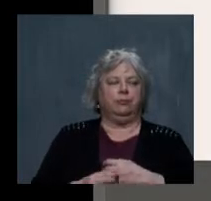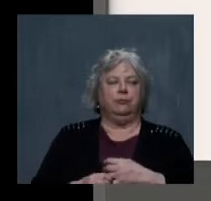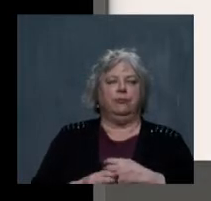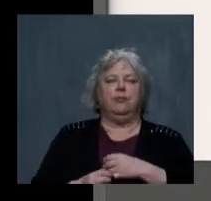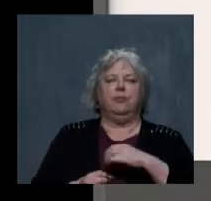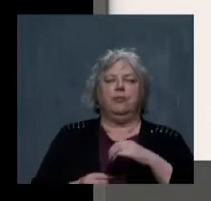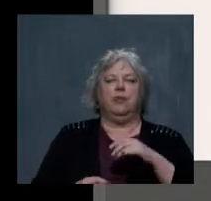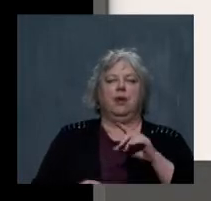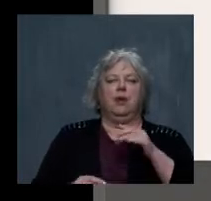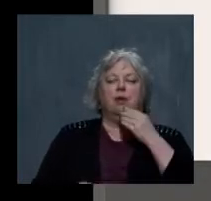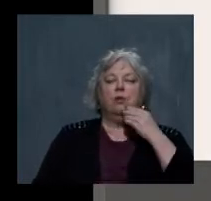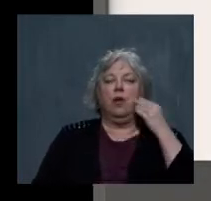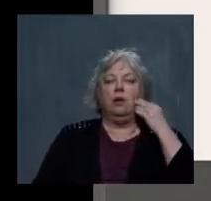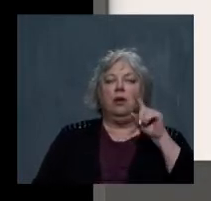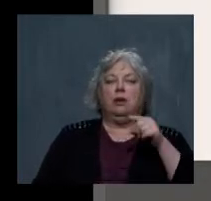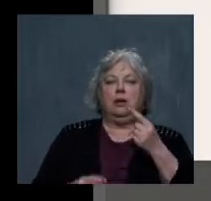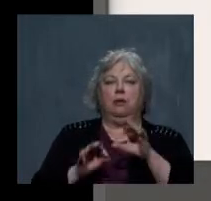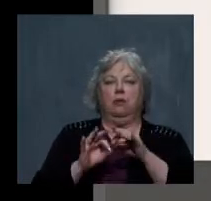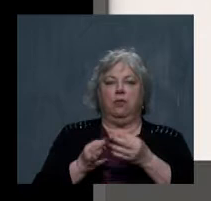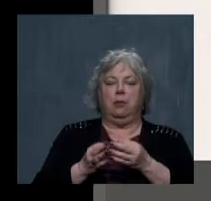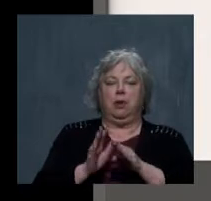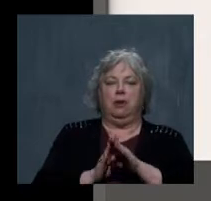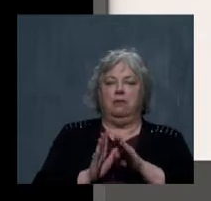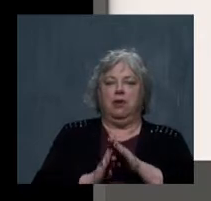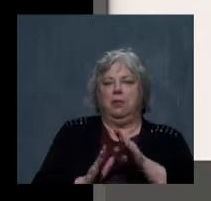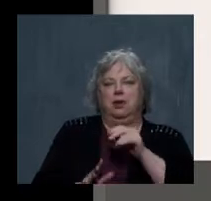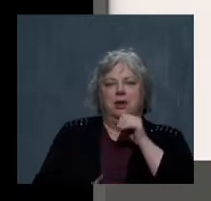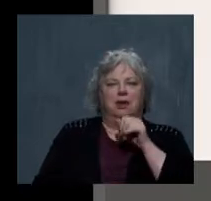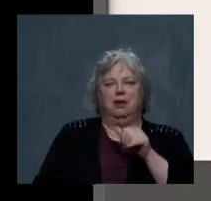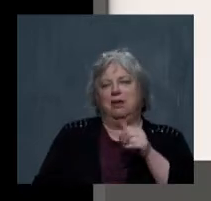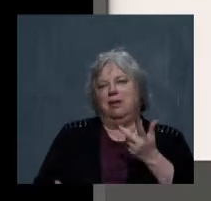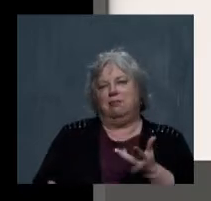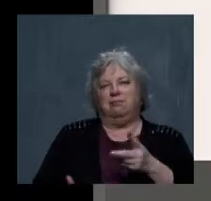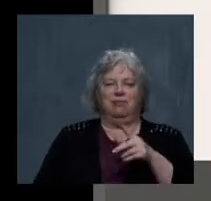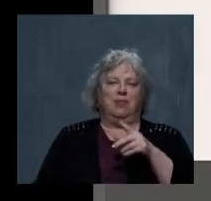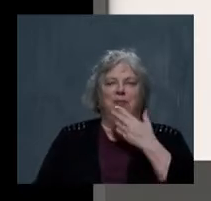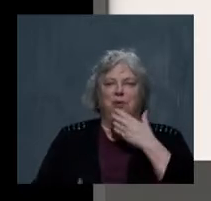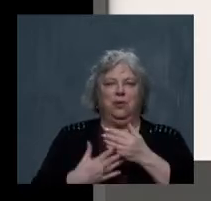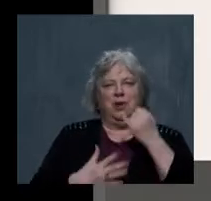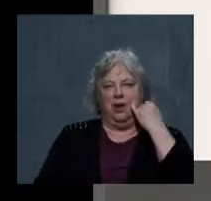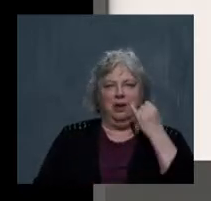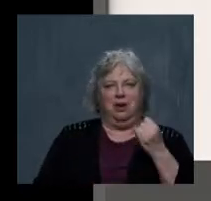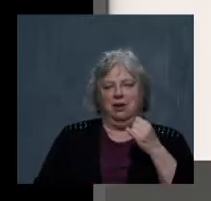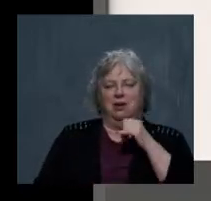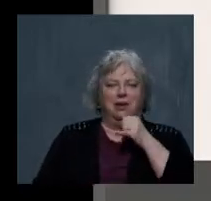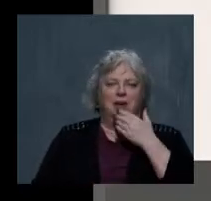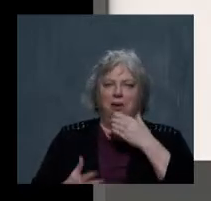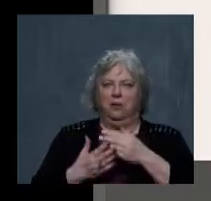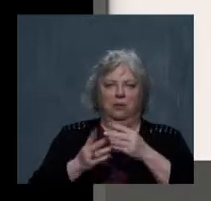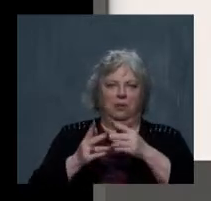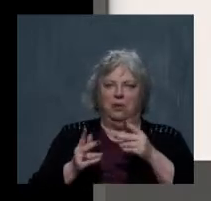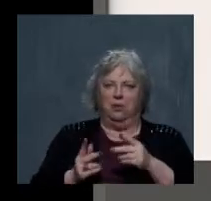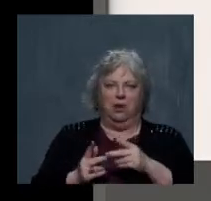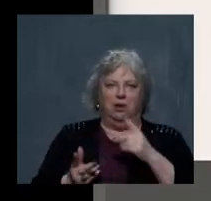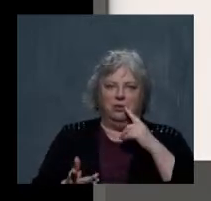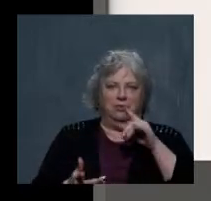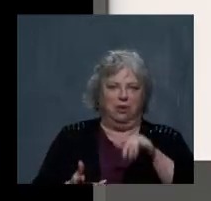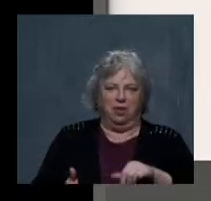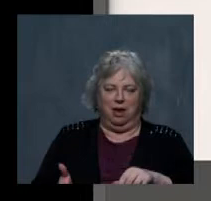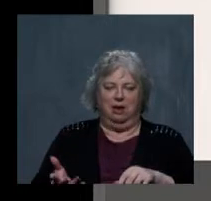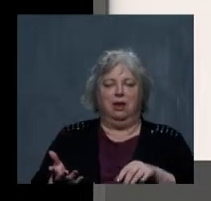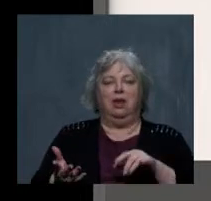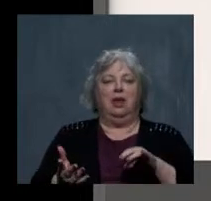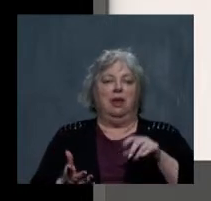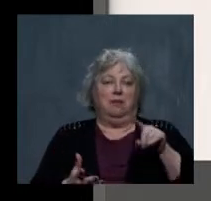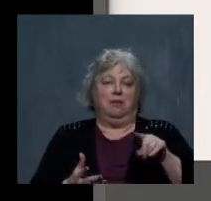residential single-family development on this track is not practical. It's not a good location for that. If he were to